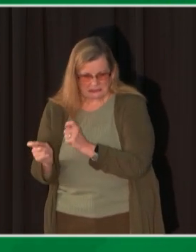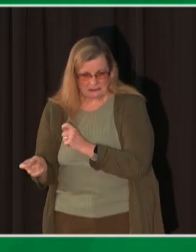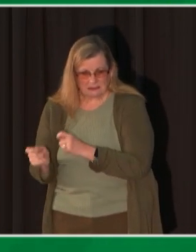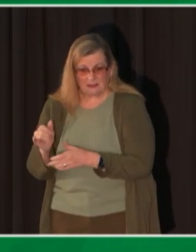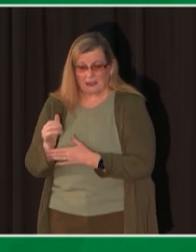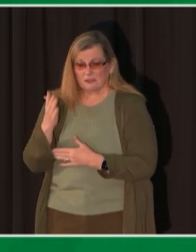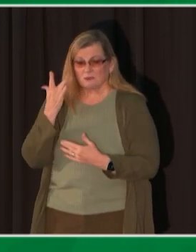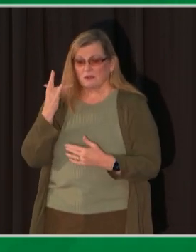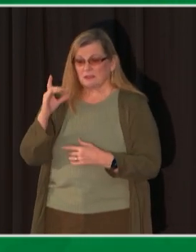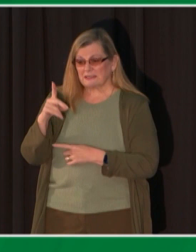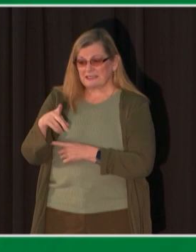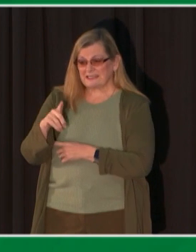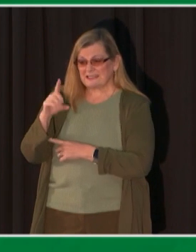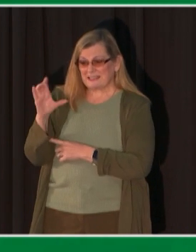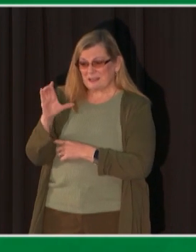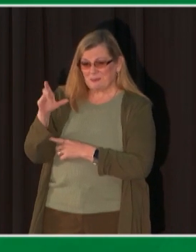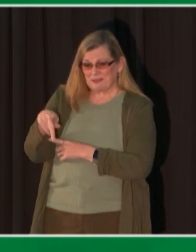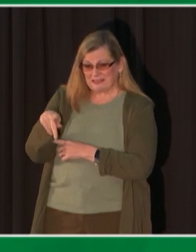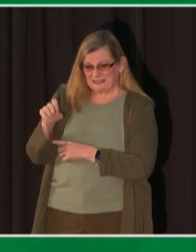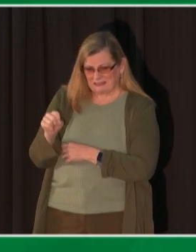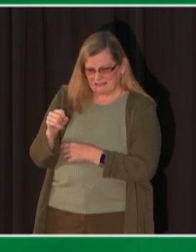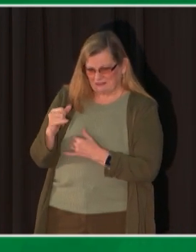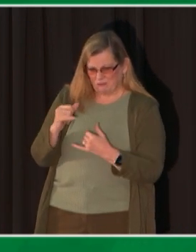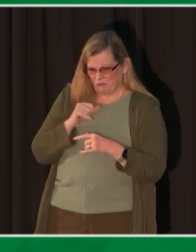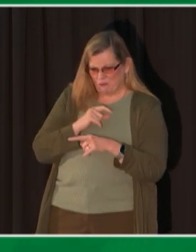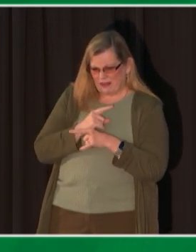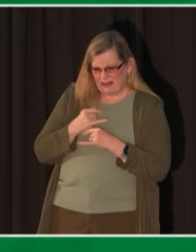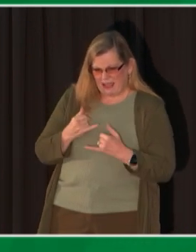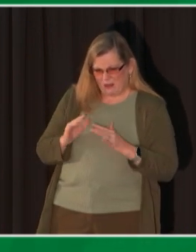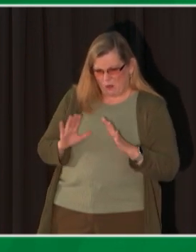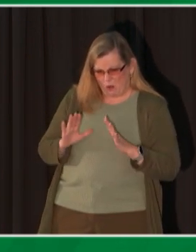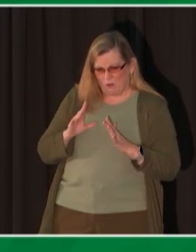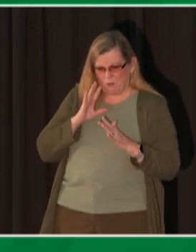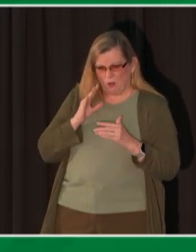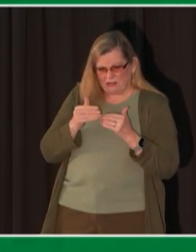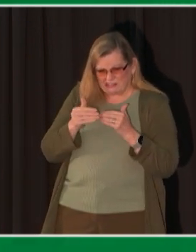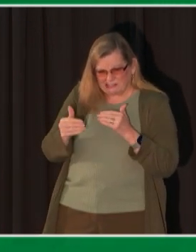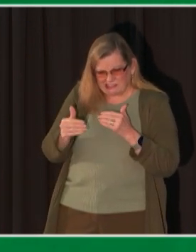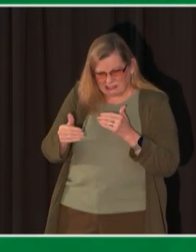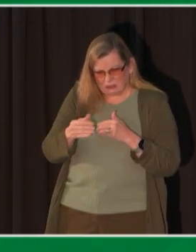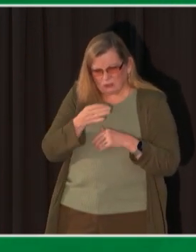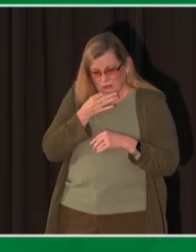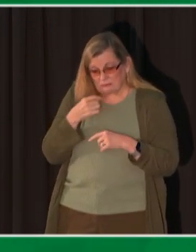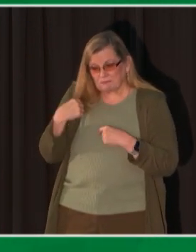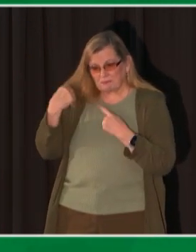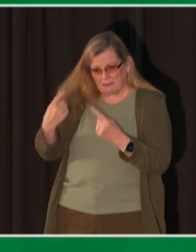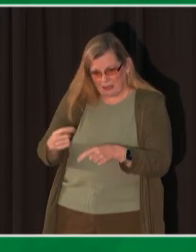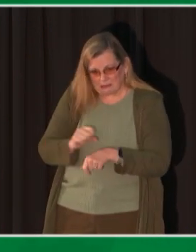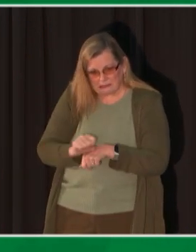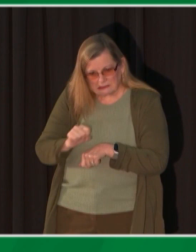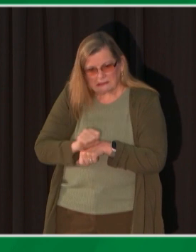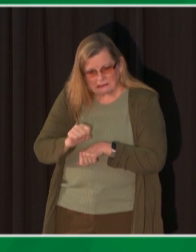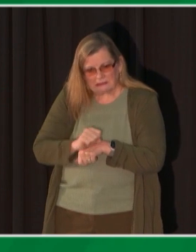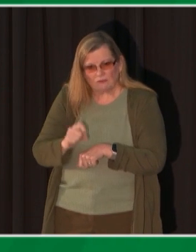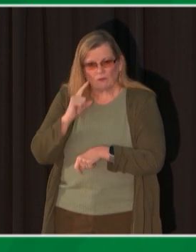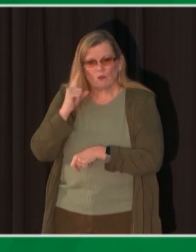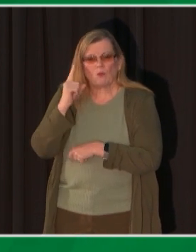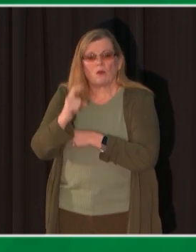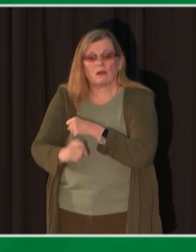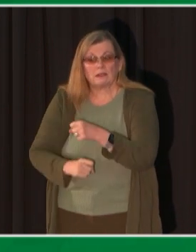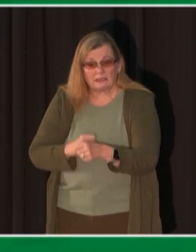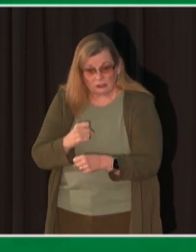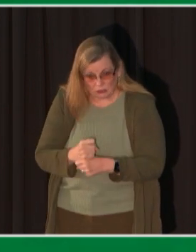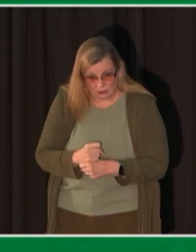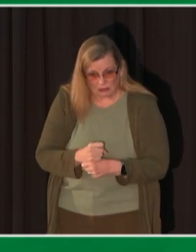been focused, not just during this pandemic, but during this year, on how we can get more devices in the hands of